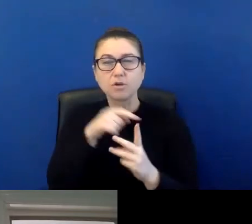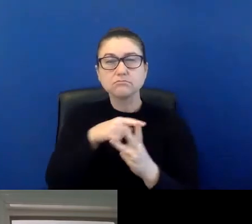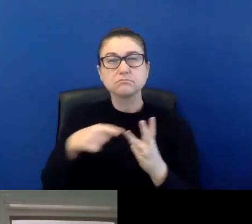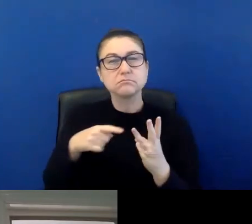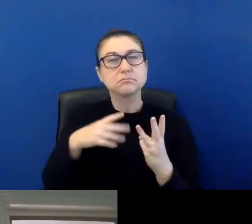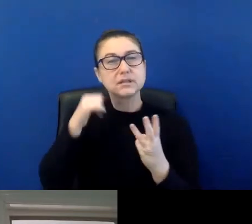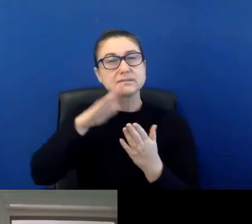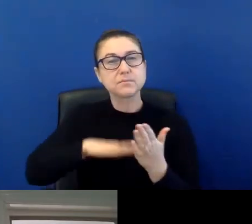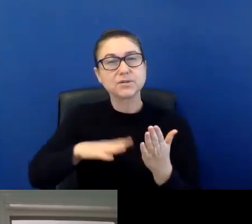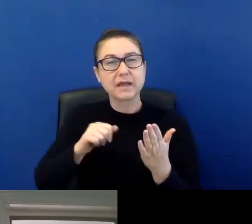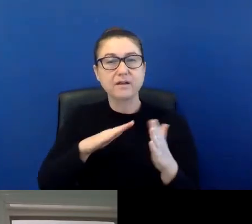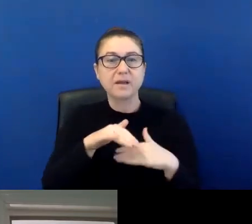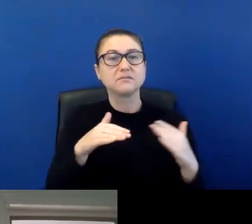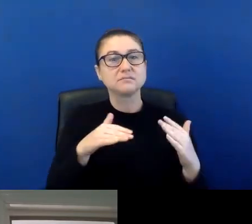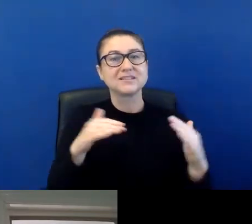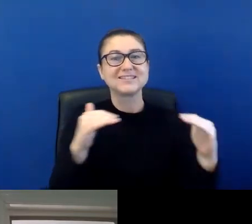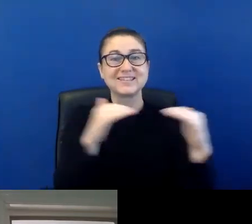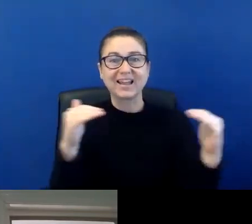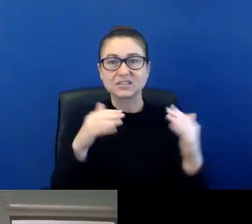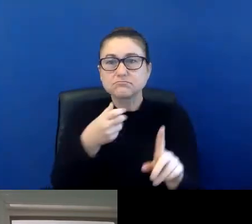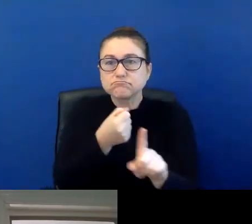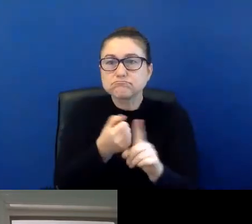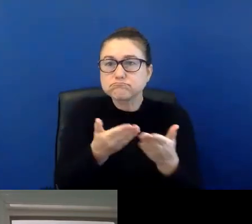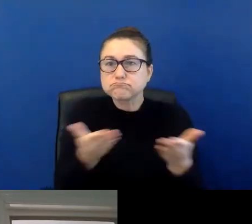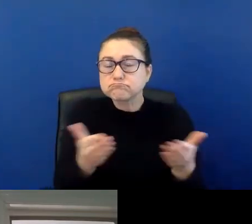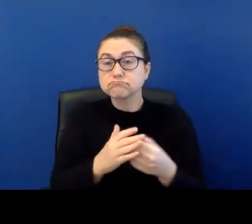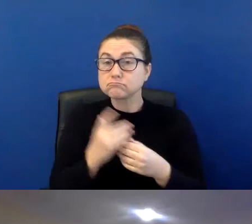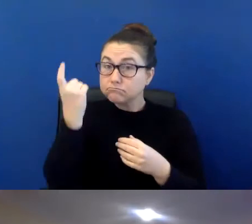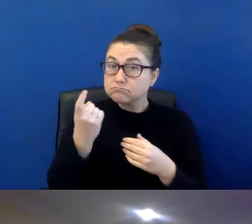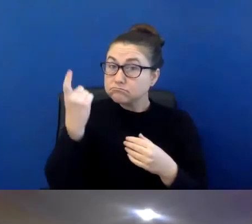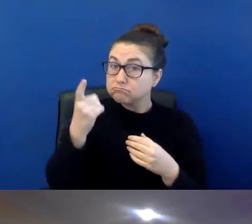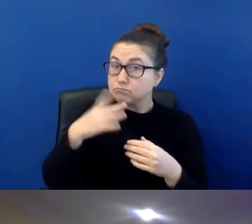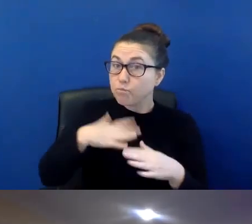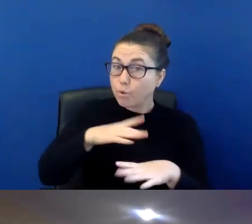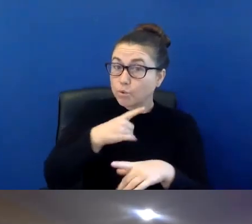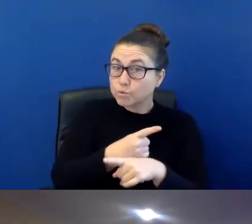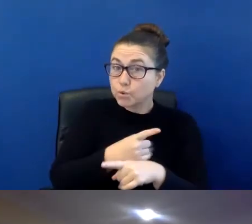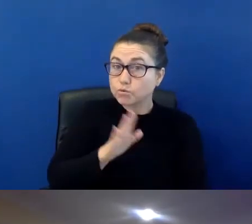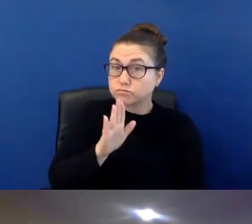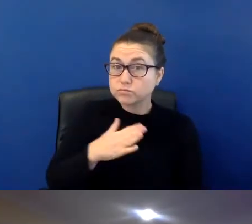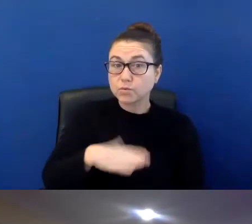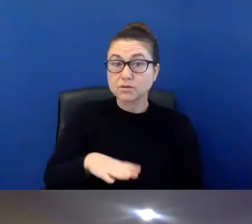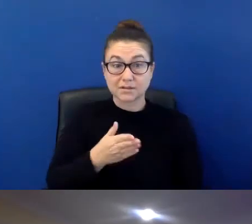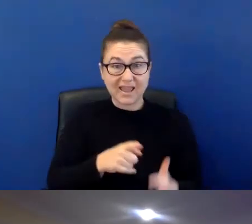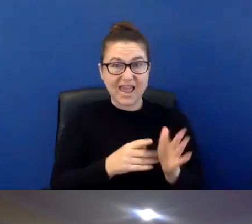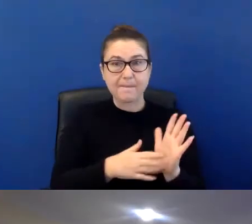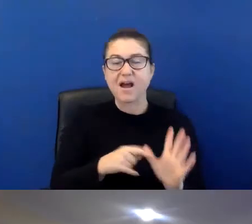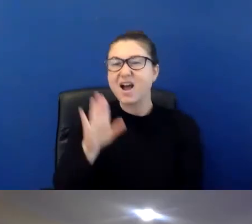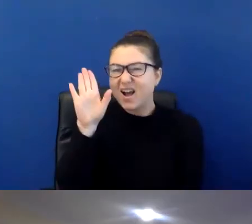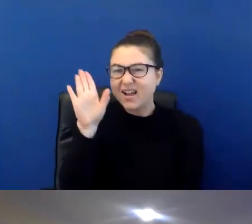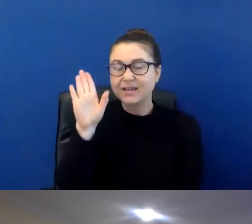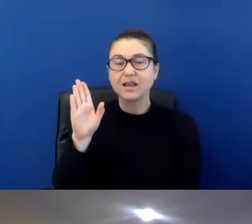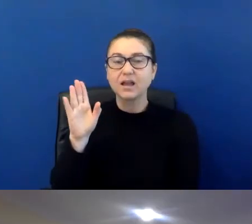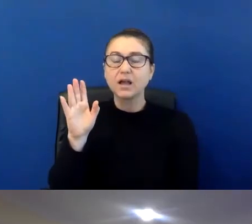of standards. Do you have any observations you'd like to make at this point? Go ahead, Emma. Yeah, it's Emma.